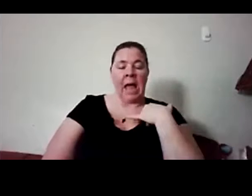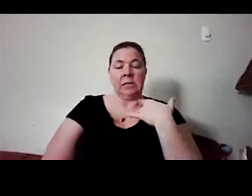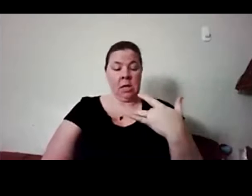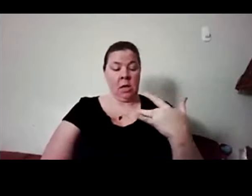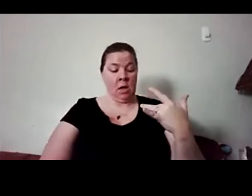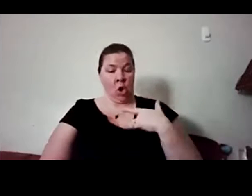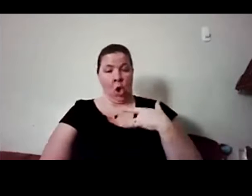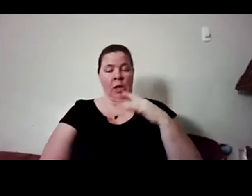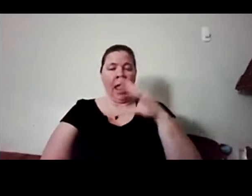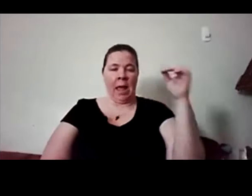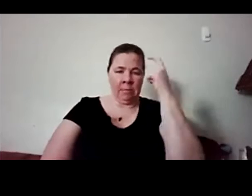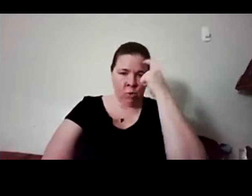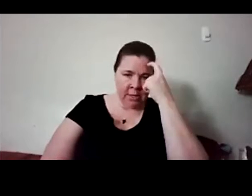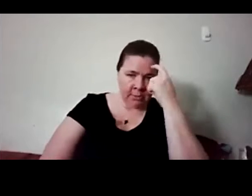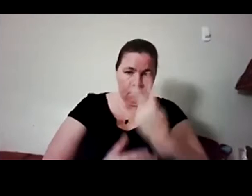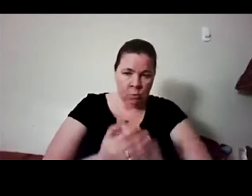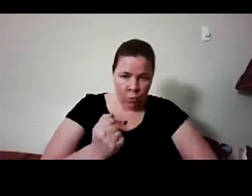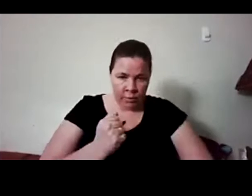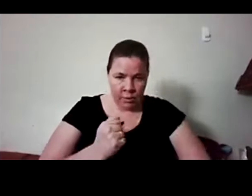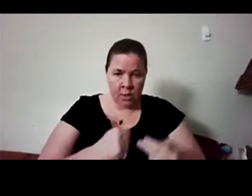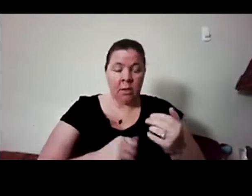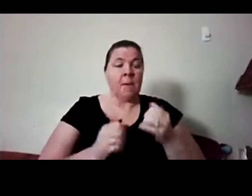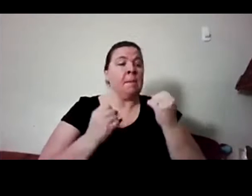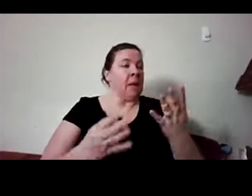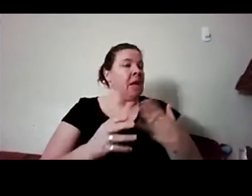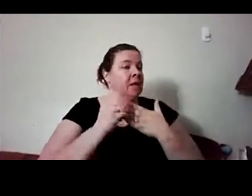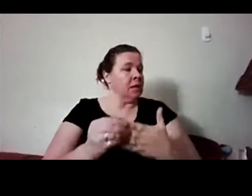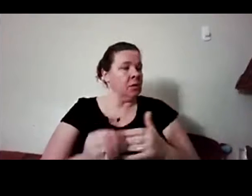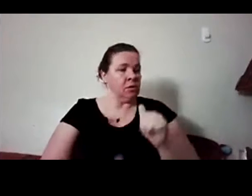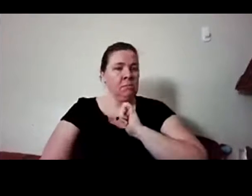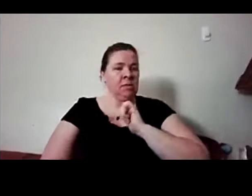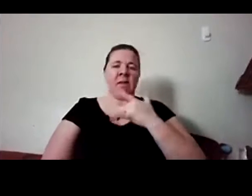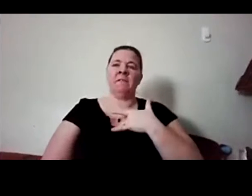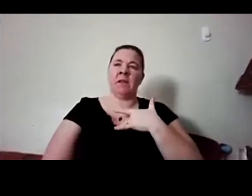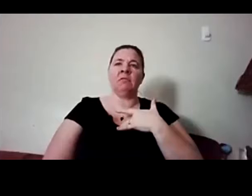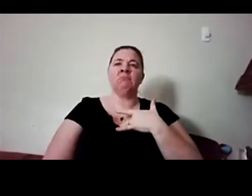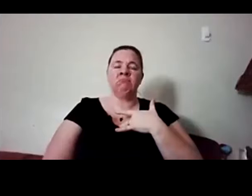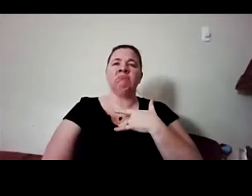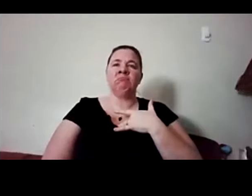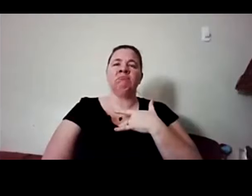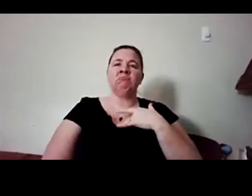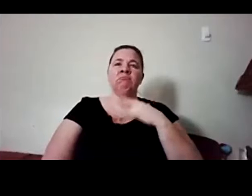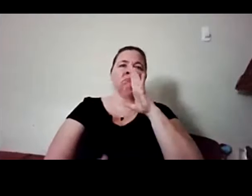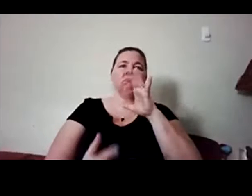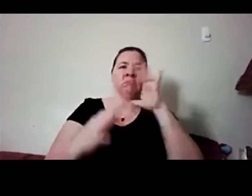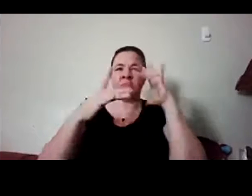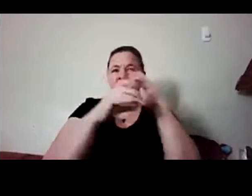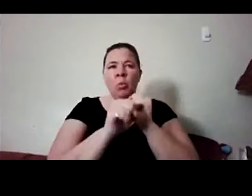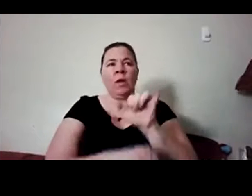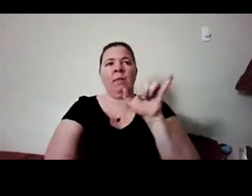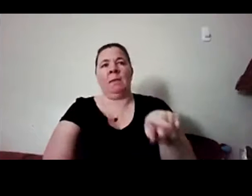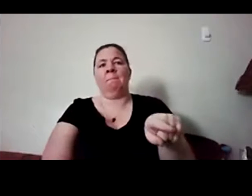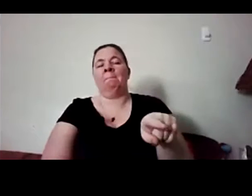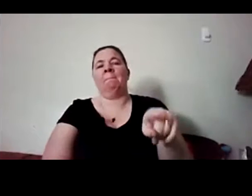why a bunch of us leaders, myself particularly, resonate with him so well. But mind you guys, I was